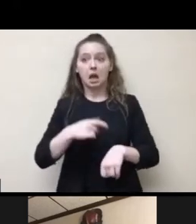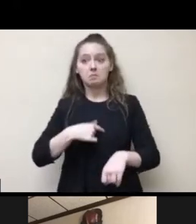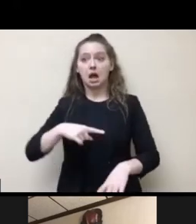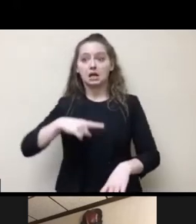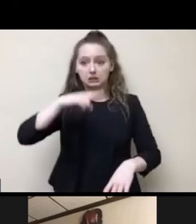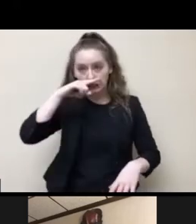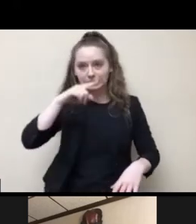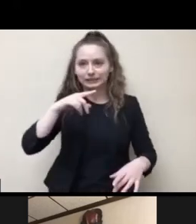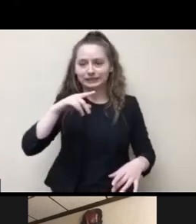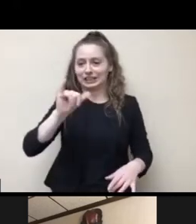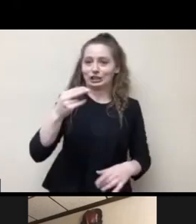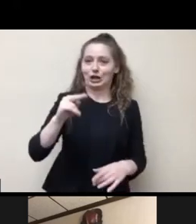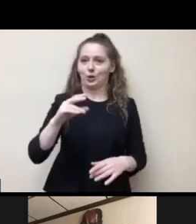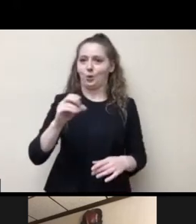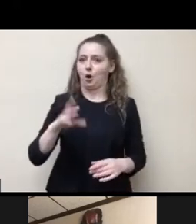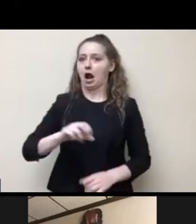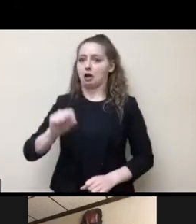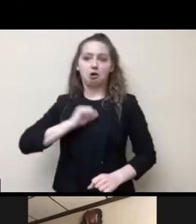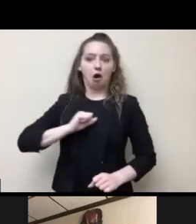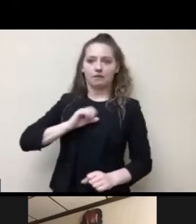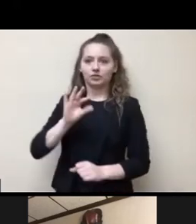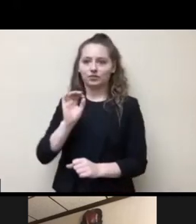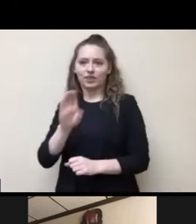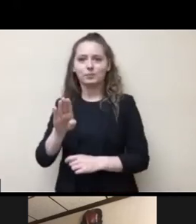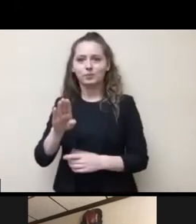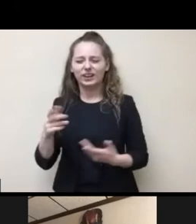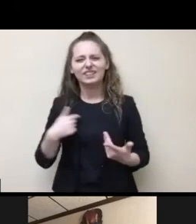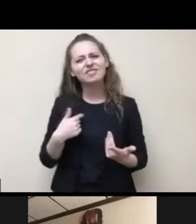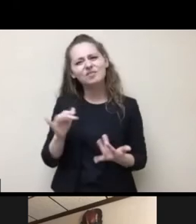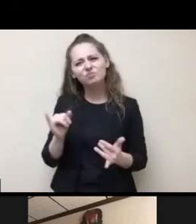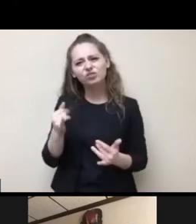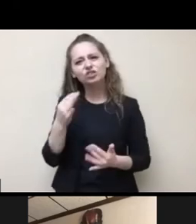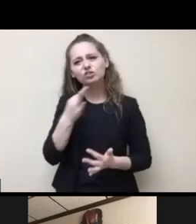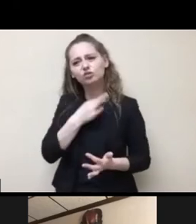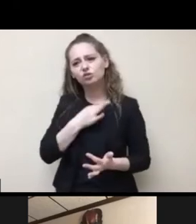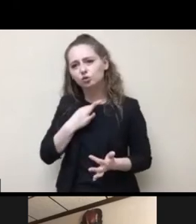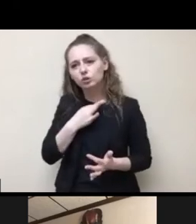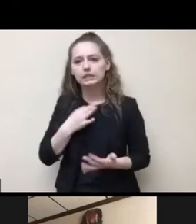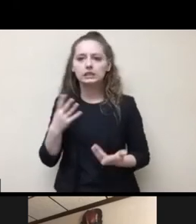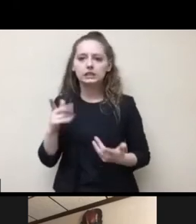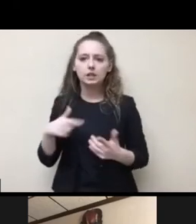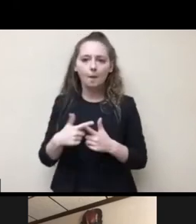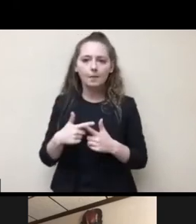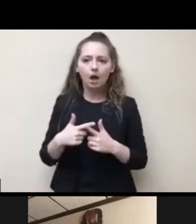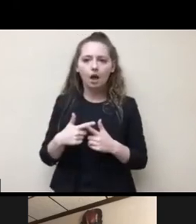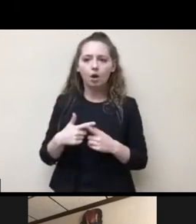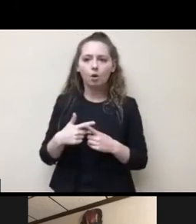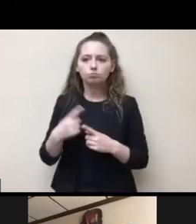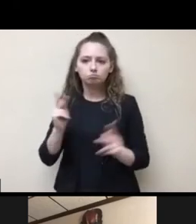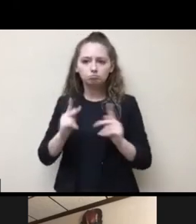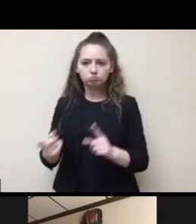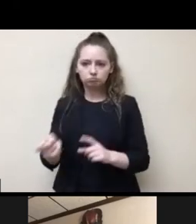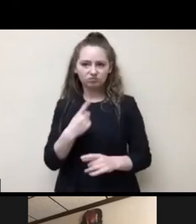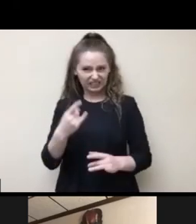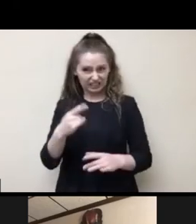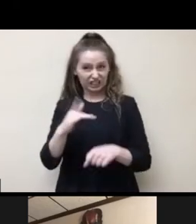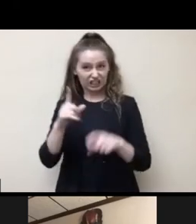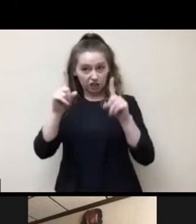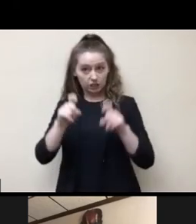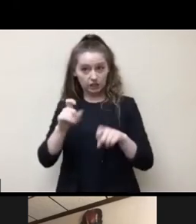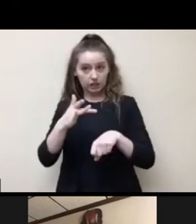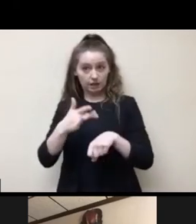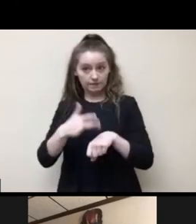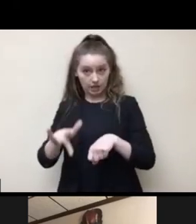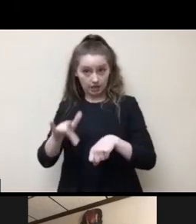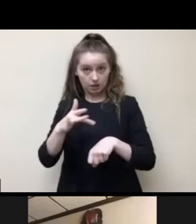I coughed in February. And I'm just curious, because the public's asked me, is there testing available to find out